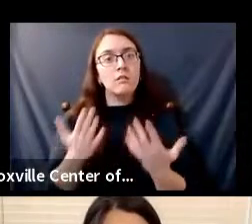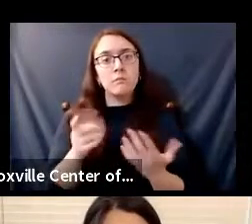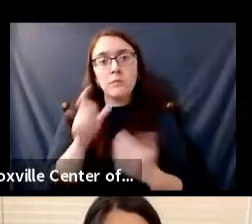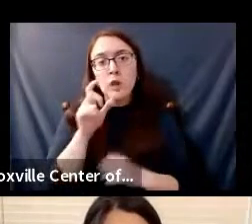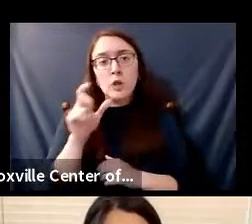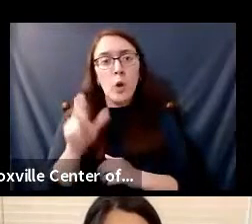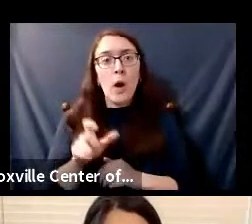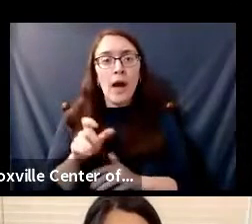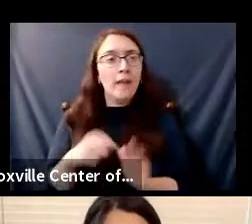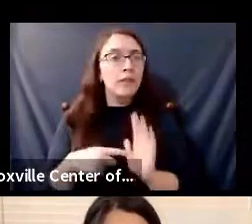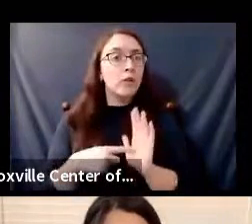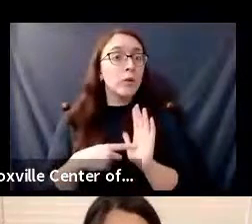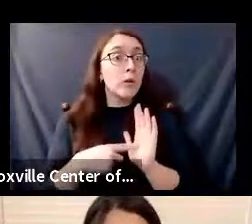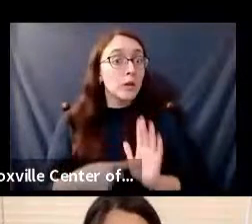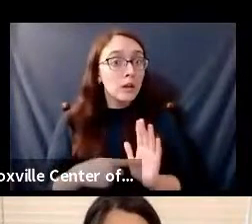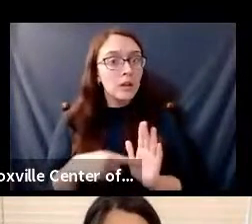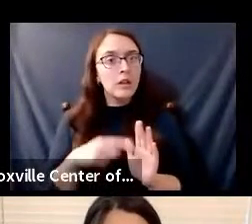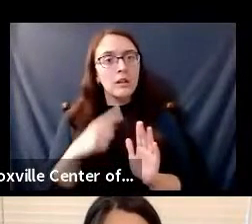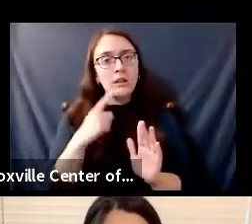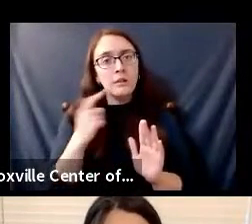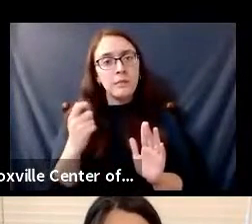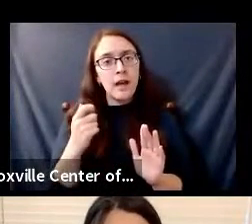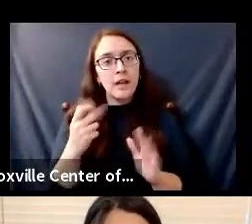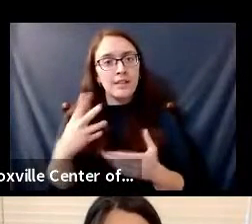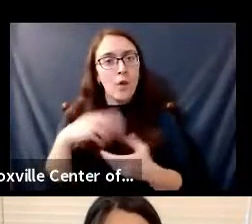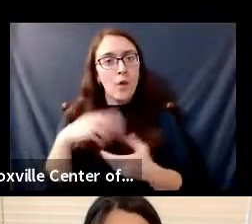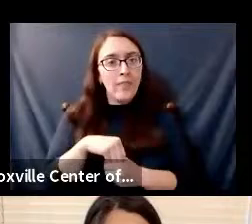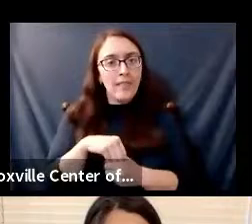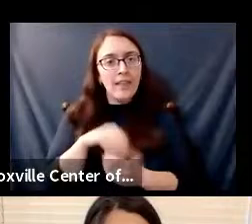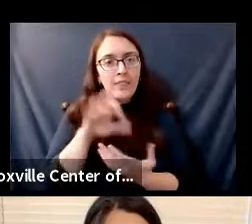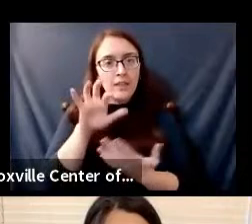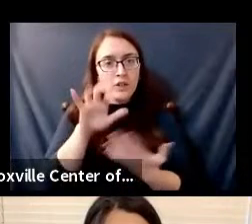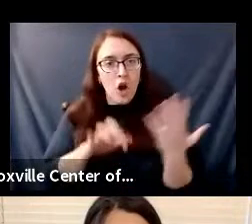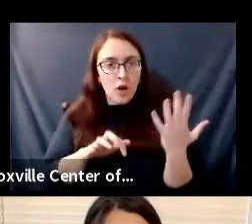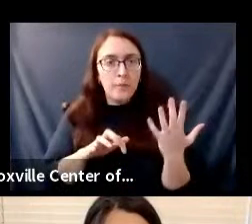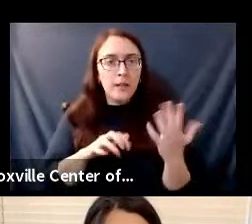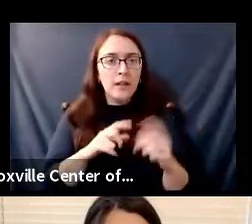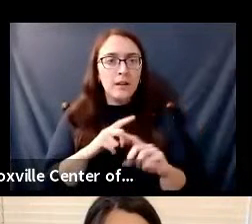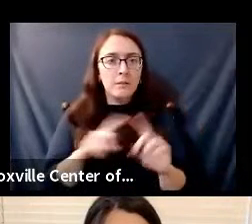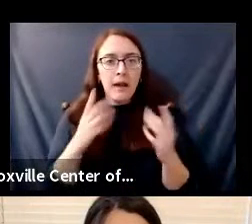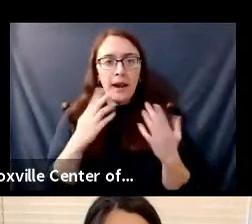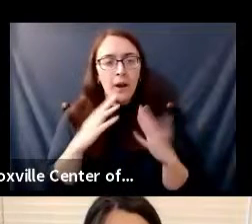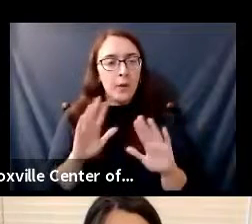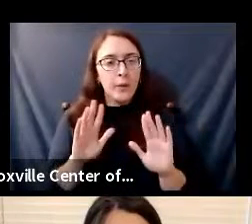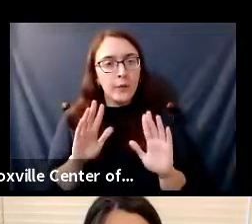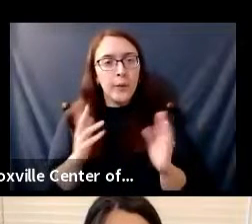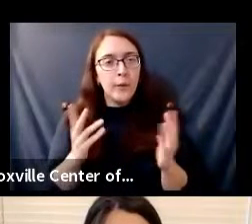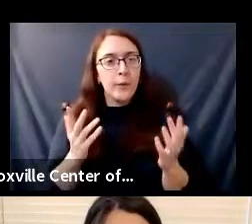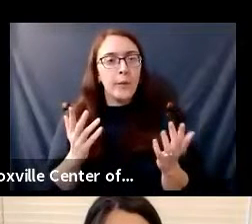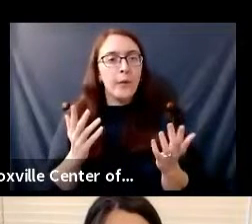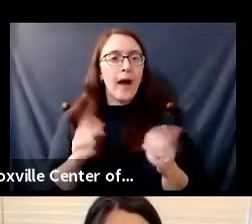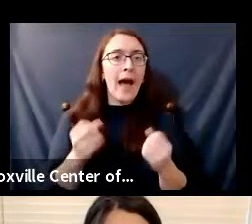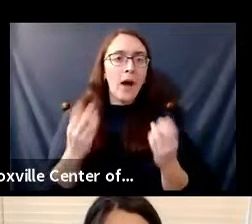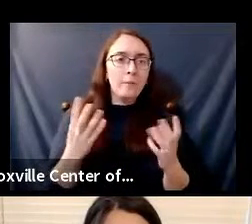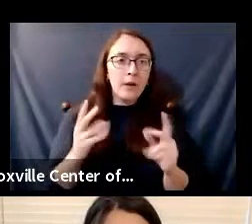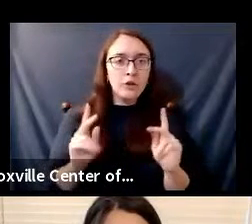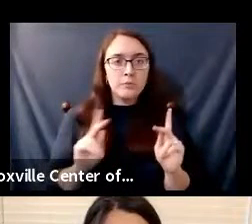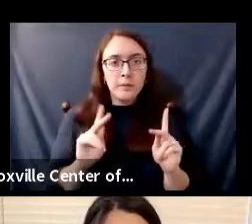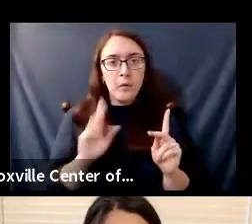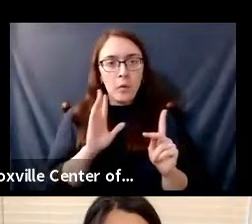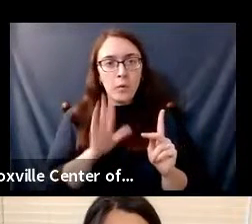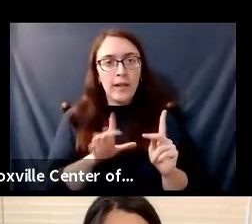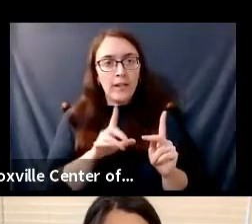because they're implied, and I also don't know to what extent this will really kind of be consumed by the public. I know